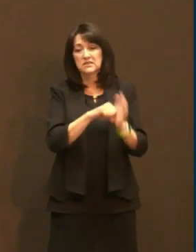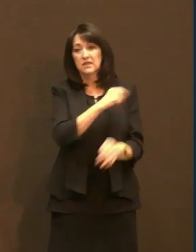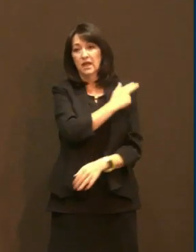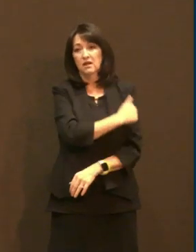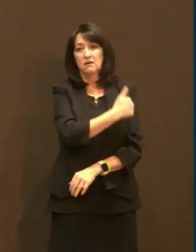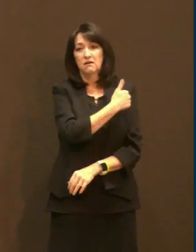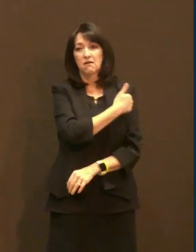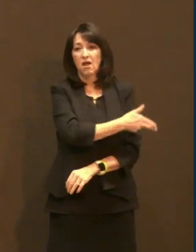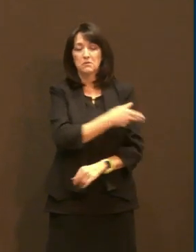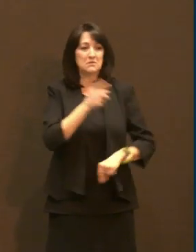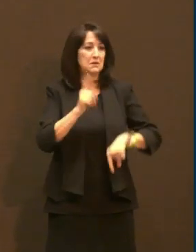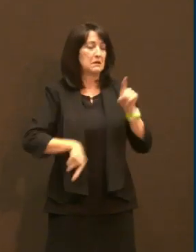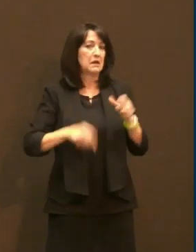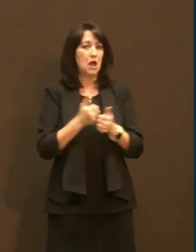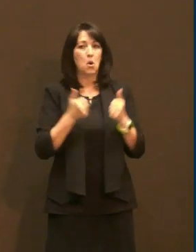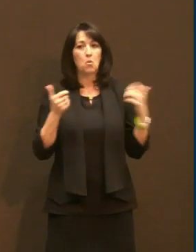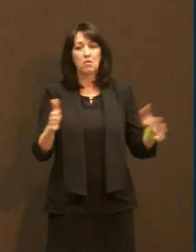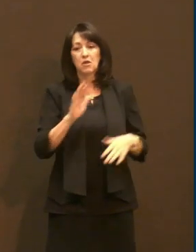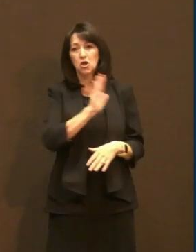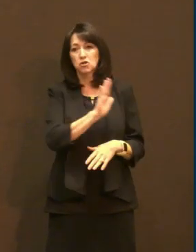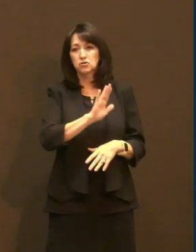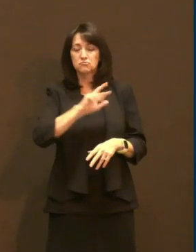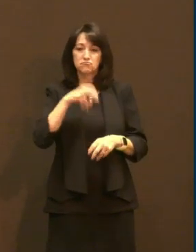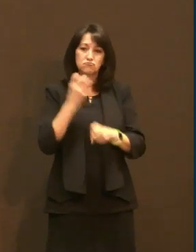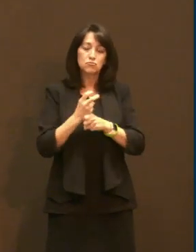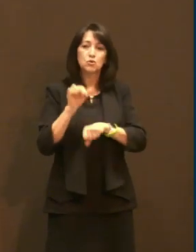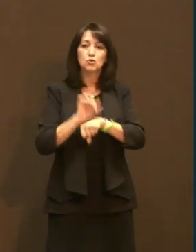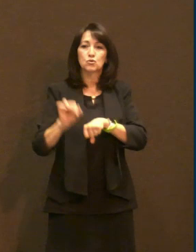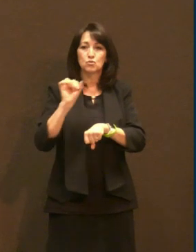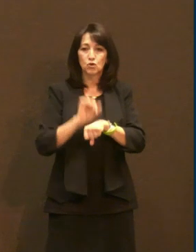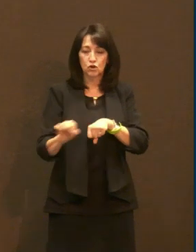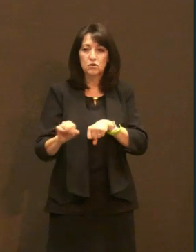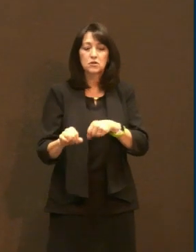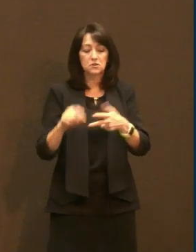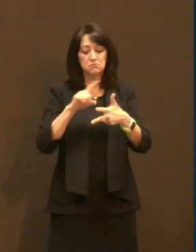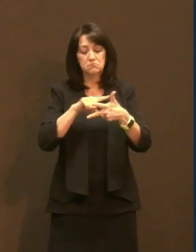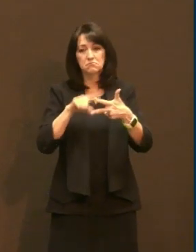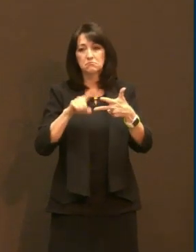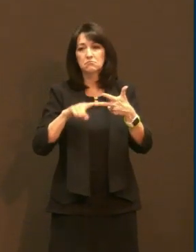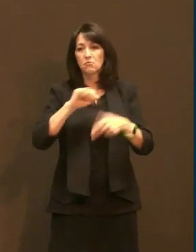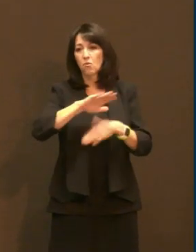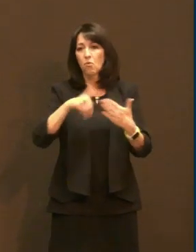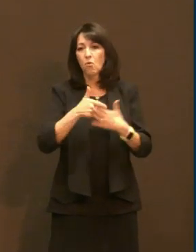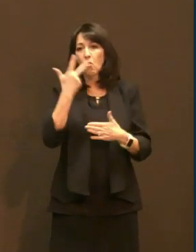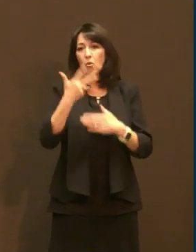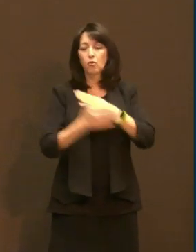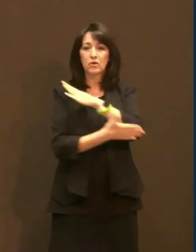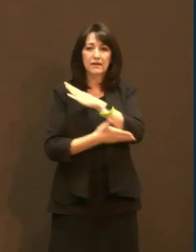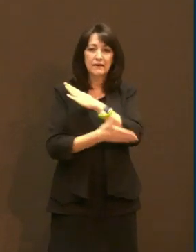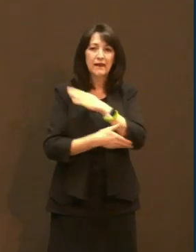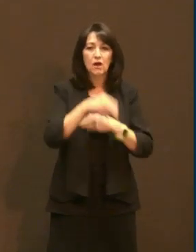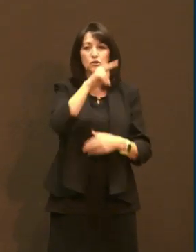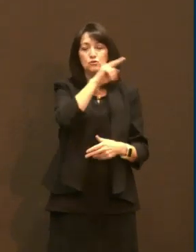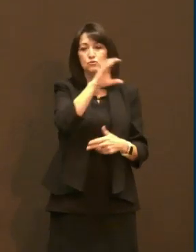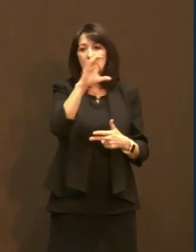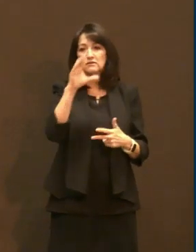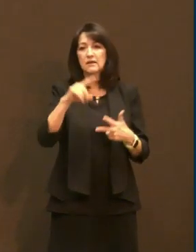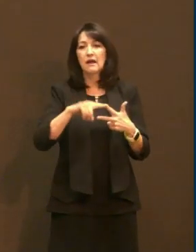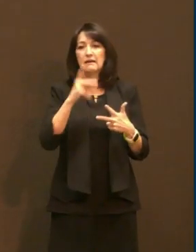backbone of those testing efforts here in Newcastle County, Kent County, and in Sussex County. I'd like to particularly thank